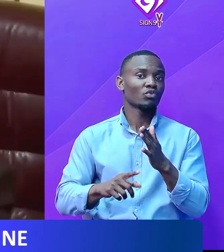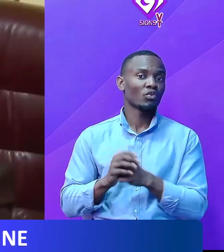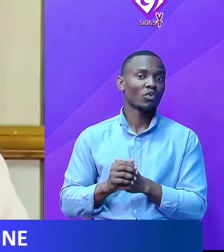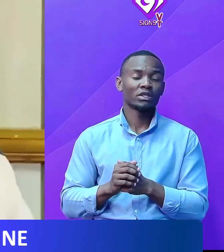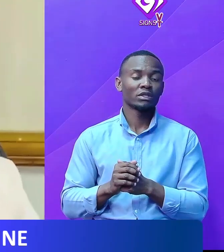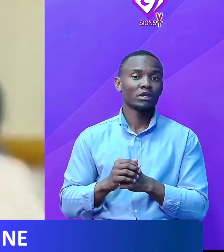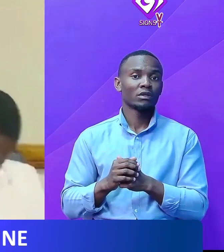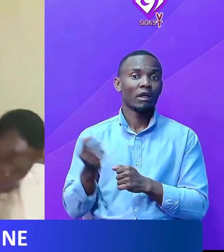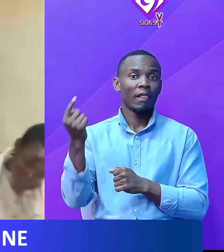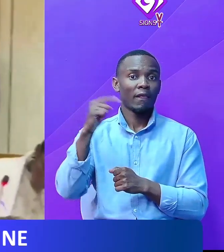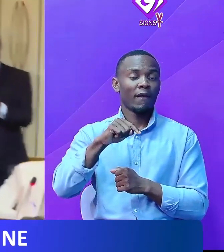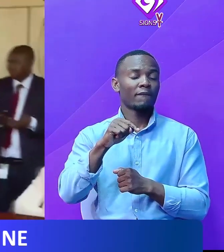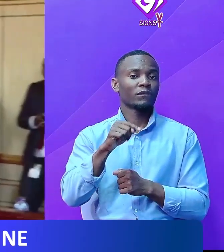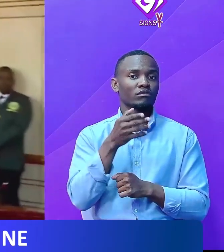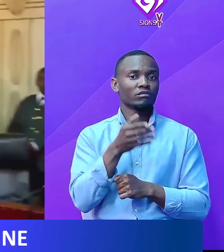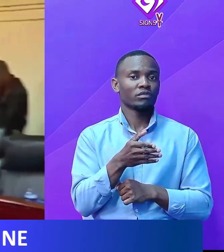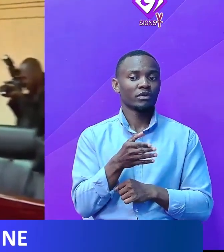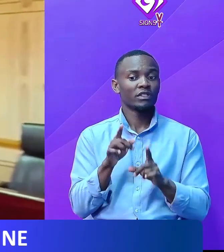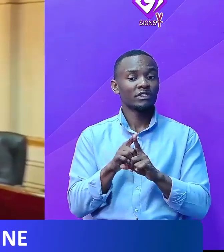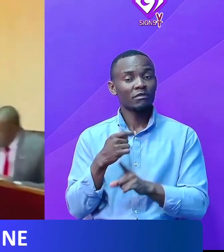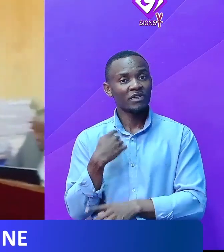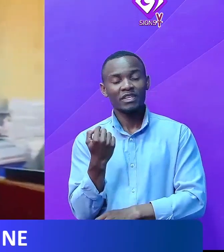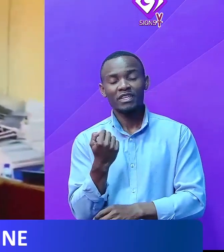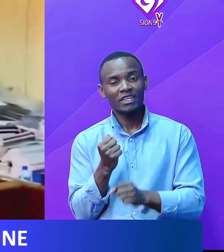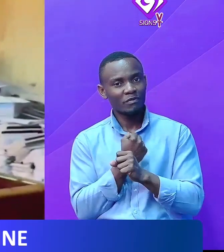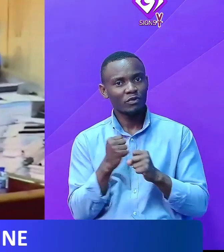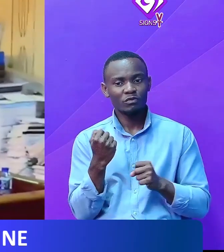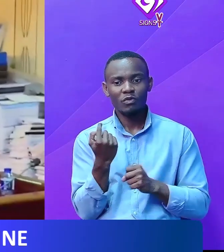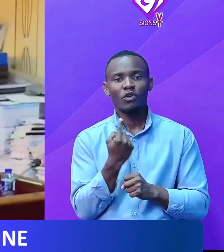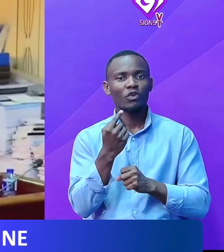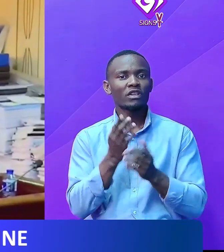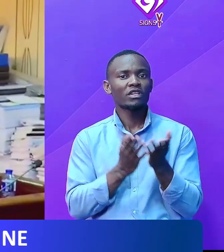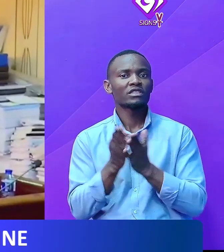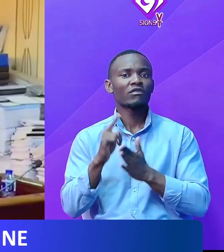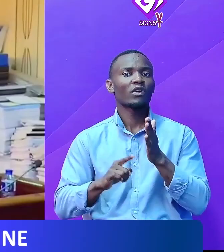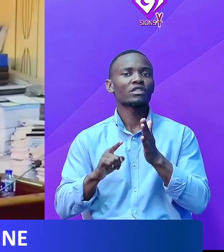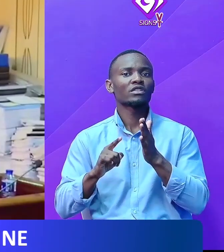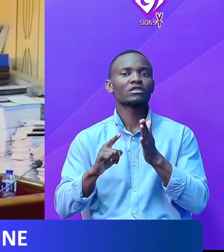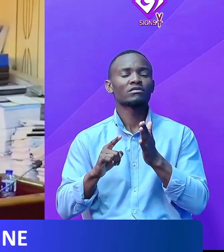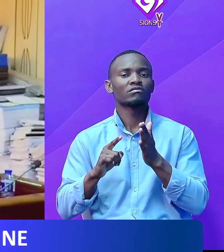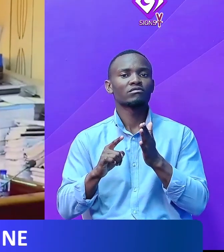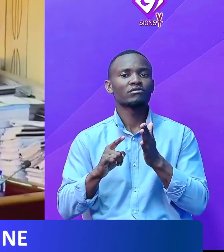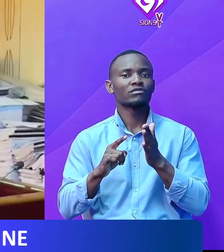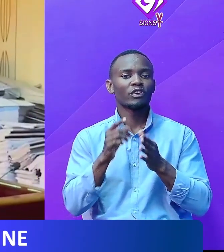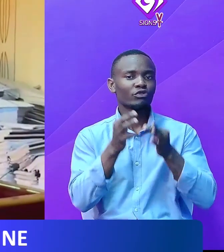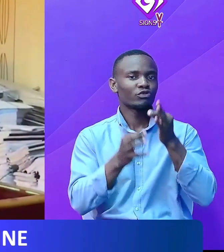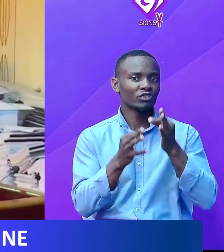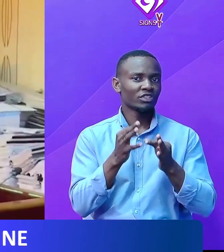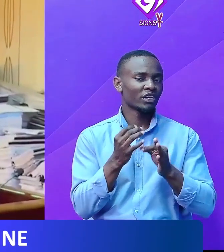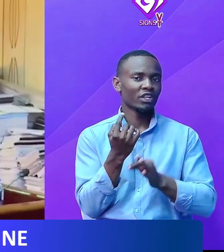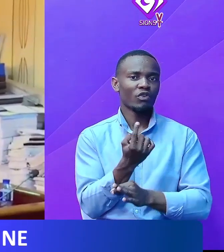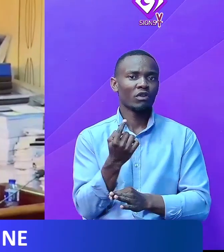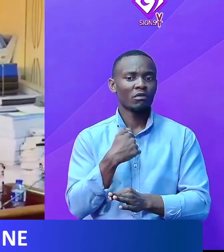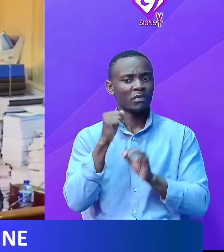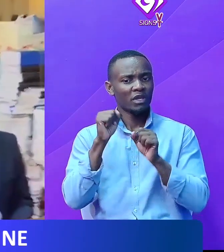arm of government I cannot serve is the judiciary, because I'm not a lawyer. I can go back to Waziri Township and win. Waziri, I want to tell you